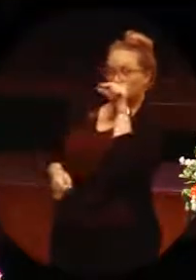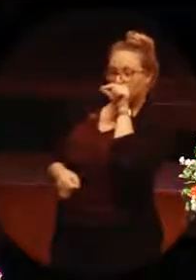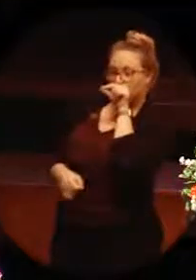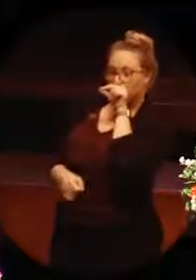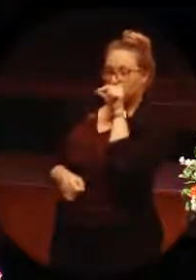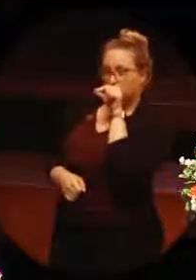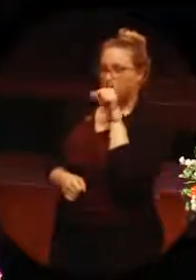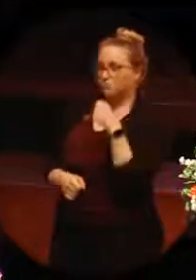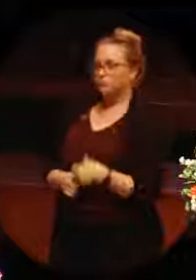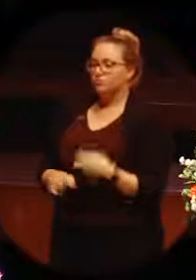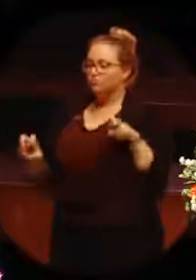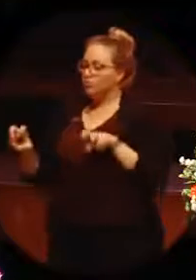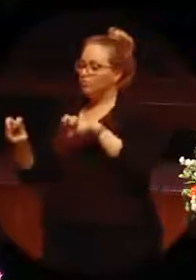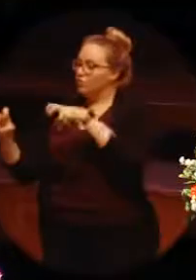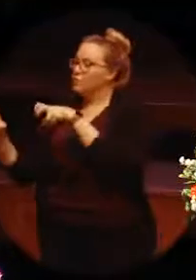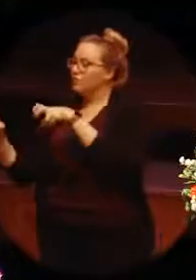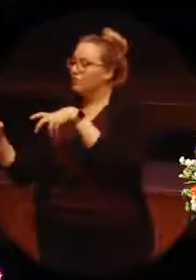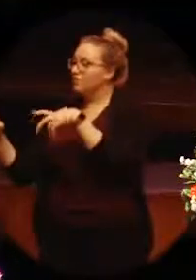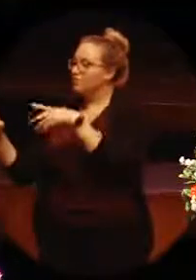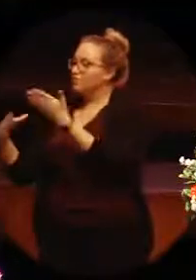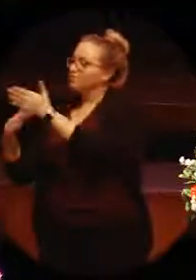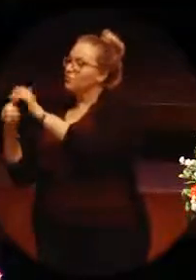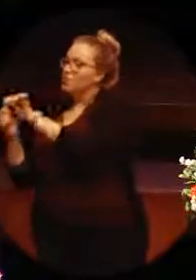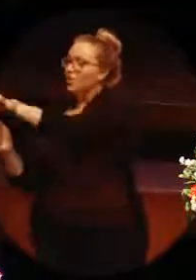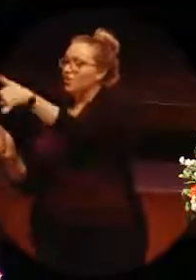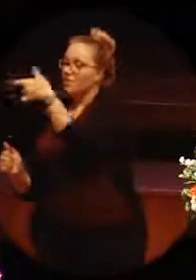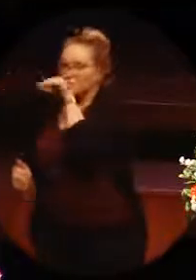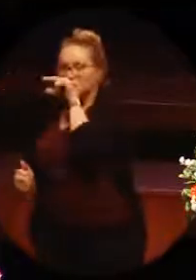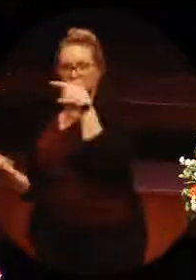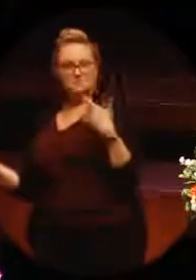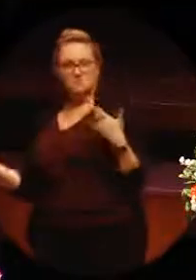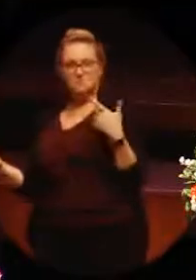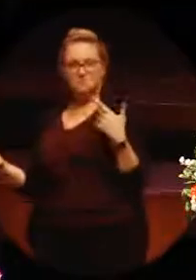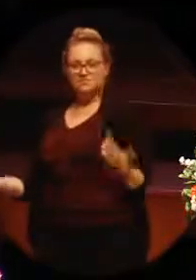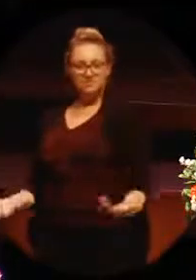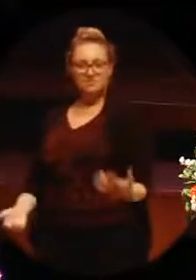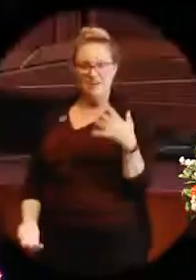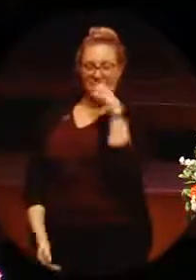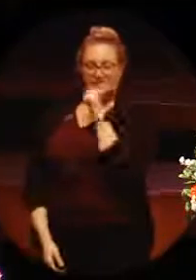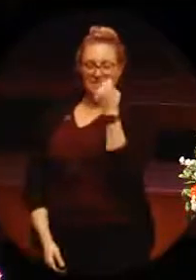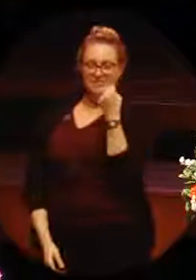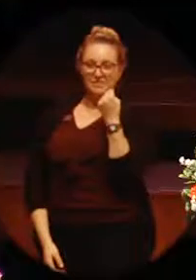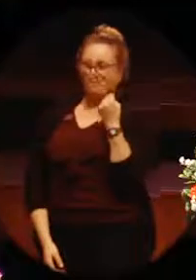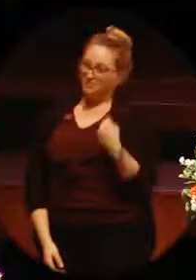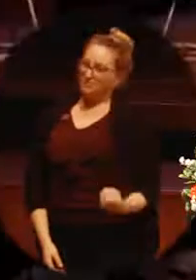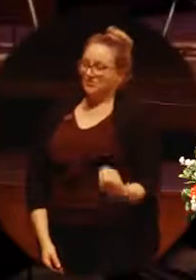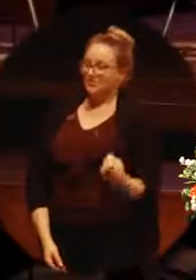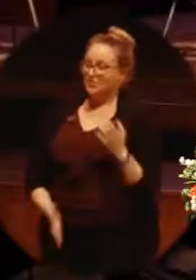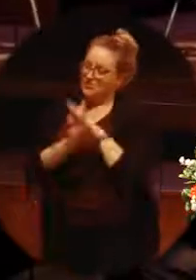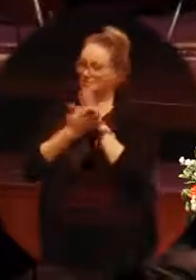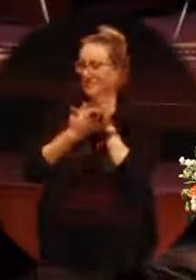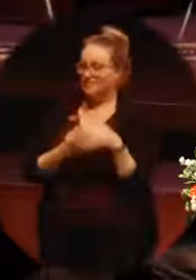its mouth, and it went over, and it gave that food to another seagull. I guess that's Southern hospitality.